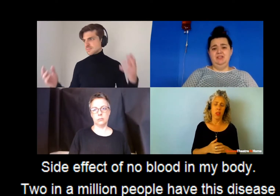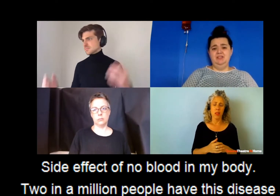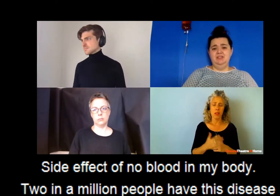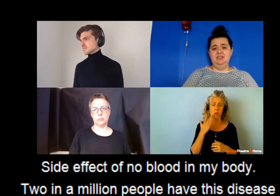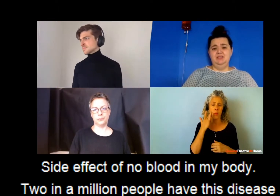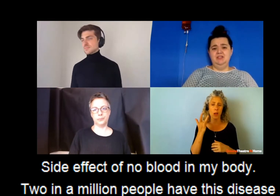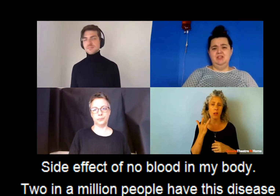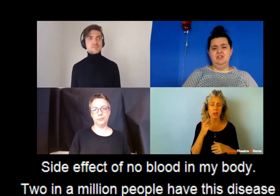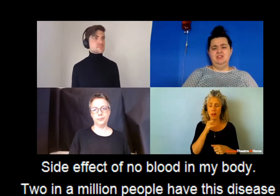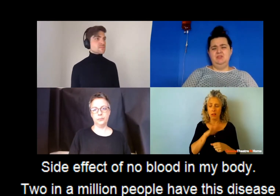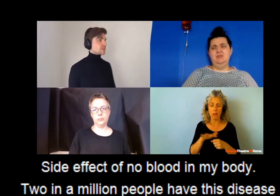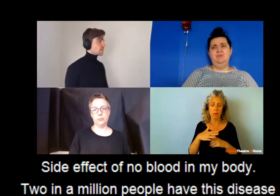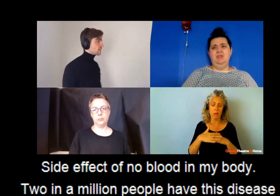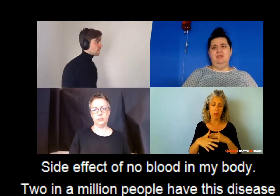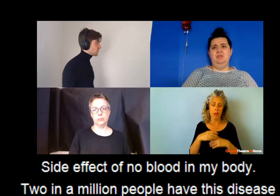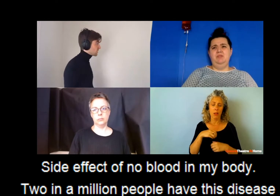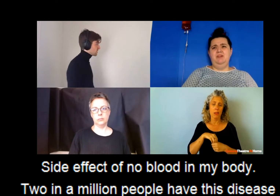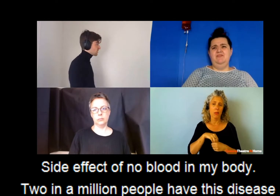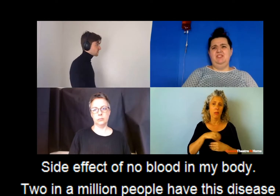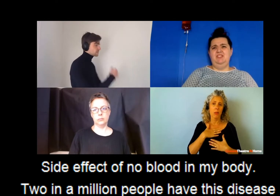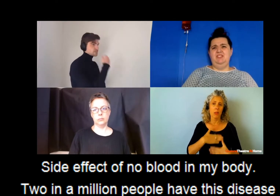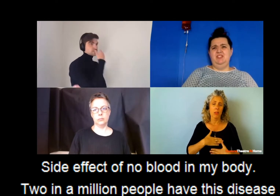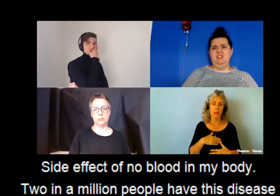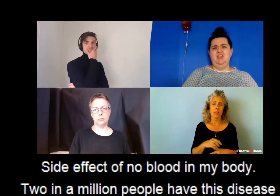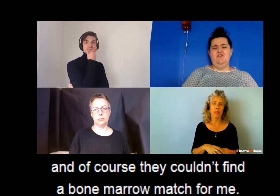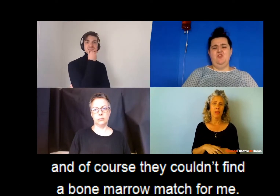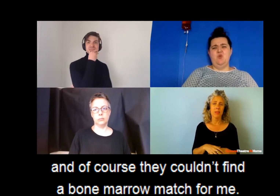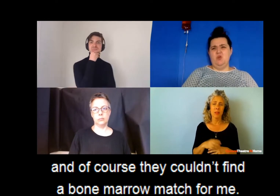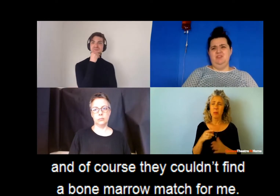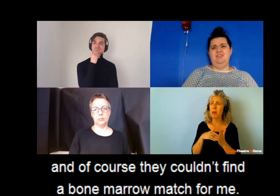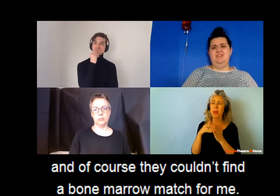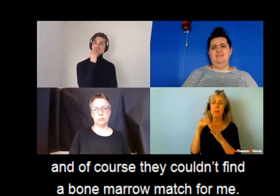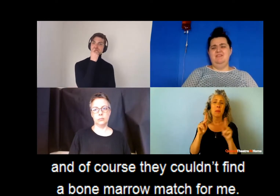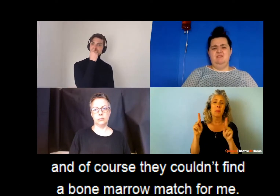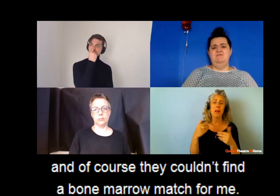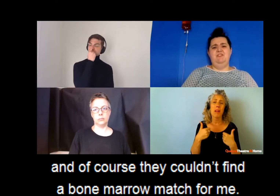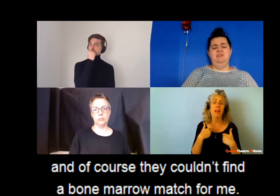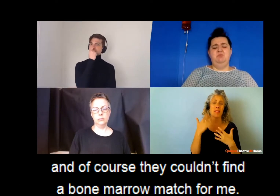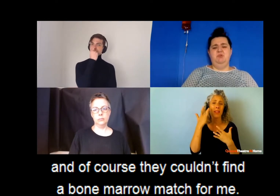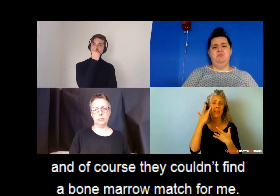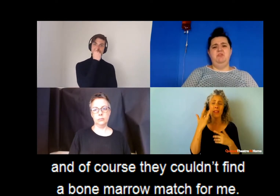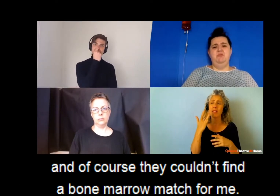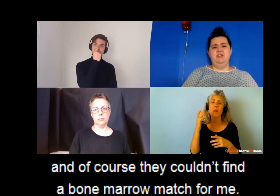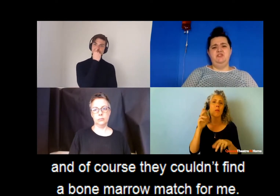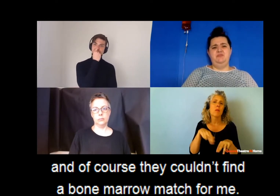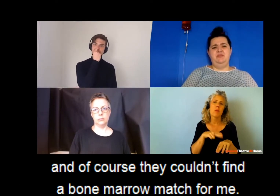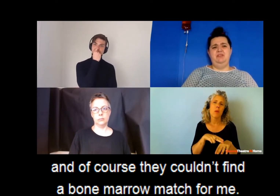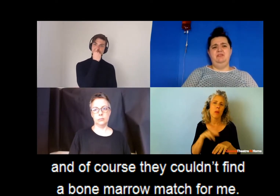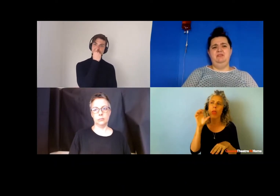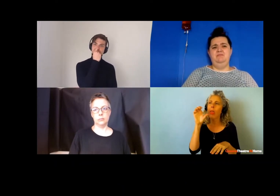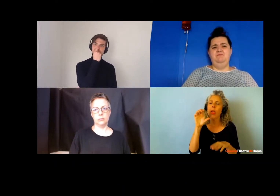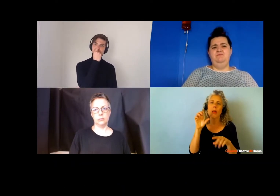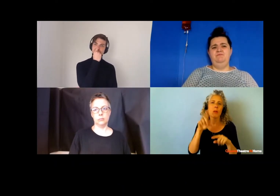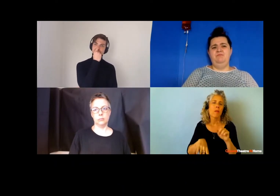body. 200 million people have this disease, and of course, they couldn't find a bone marrow match for